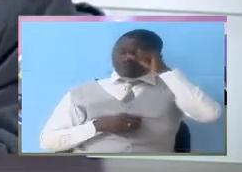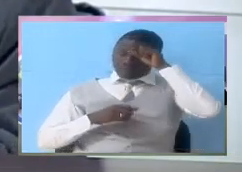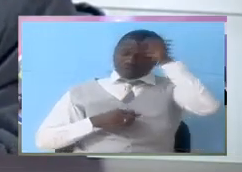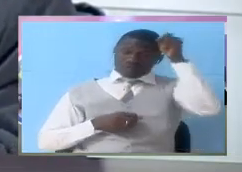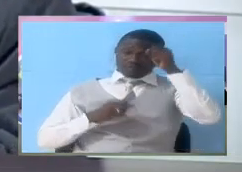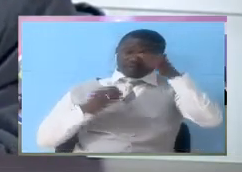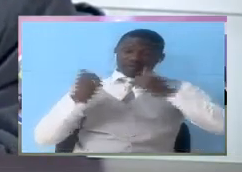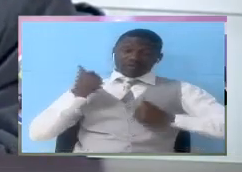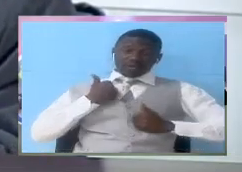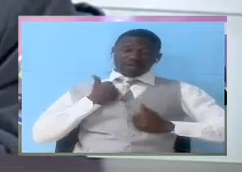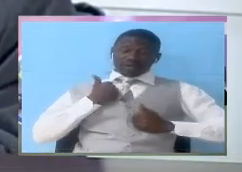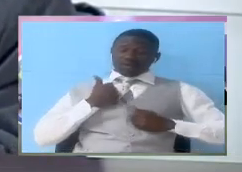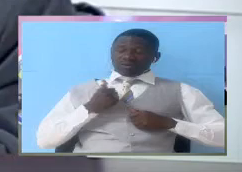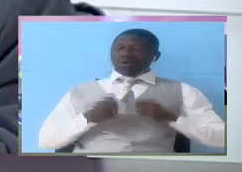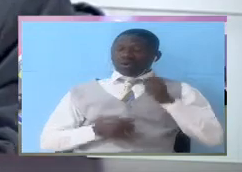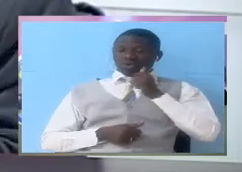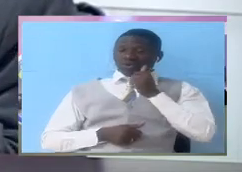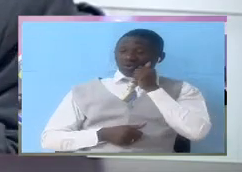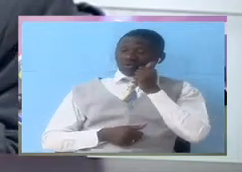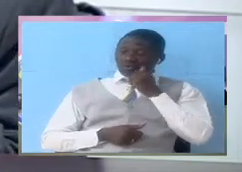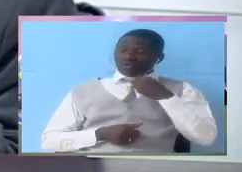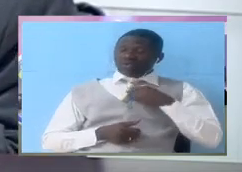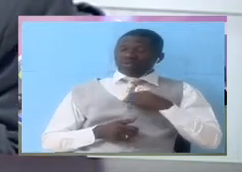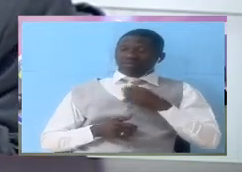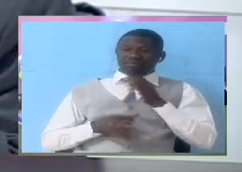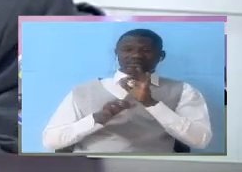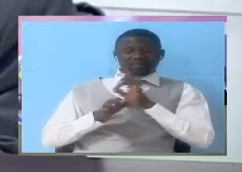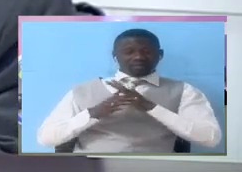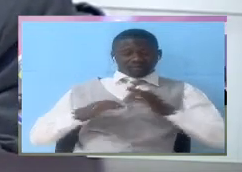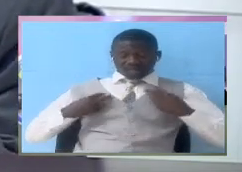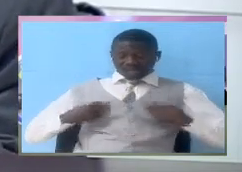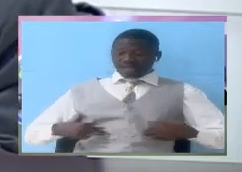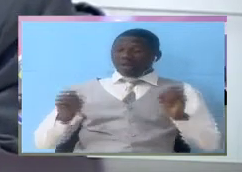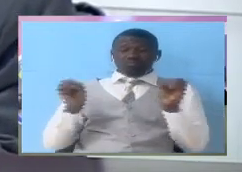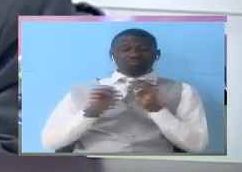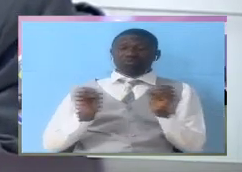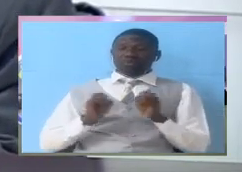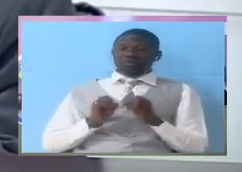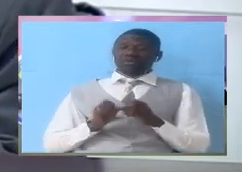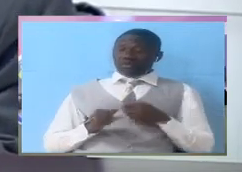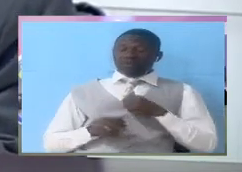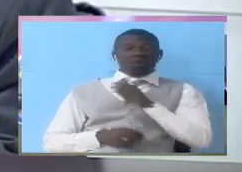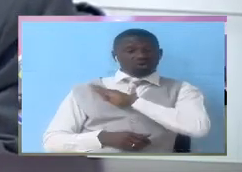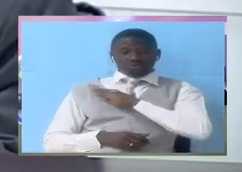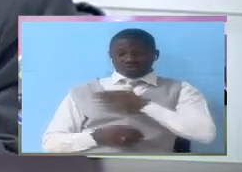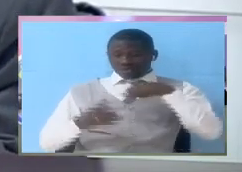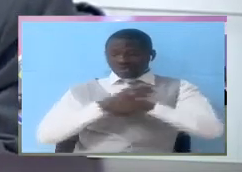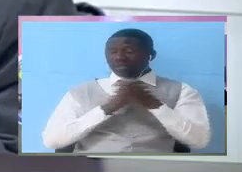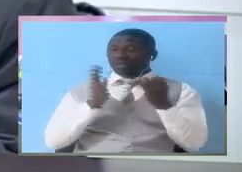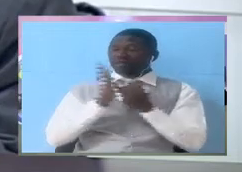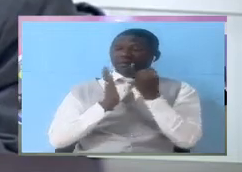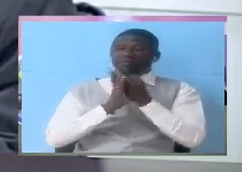ñu ngi doon liggéey nak state house di ay gardé kan ñom it duñ dan sol uniform. And they were also in the panel. Et dañ dan nek ci panel